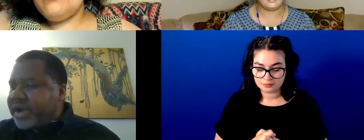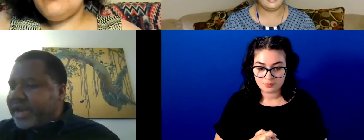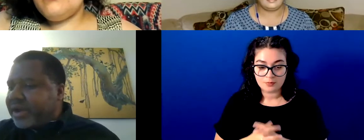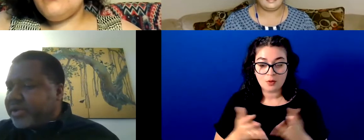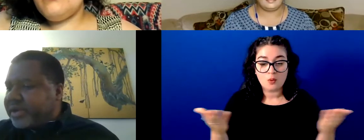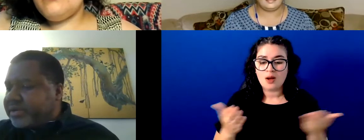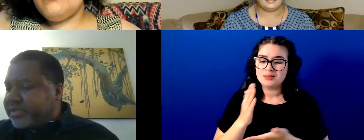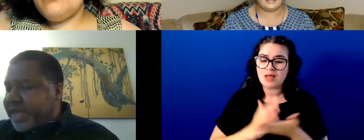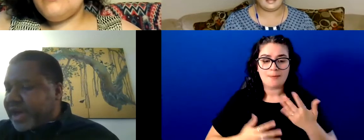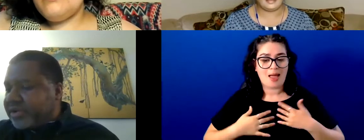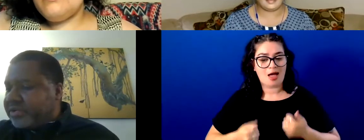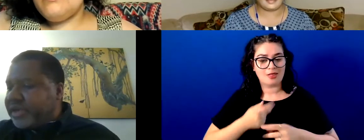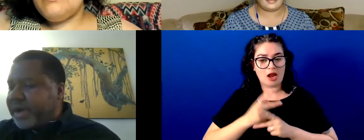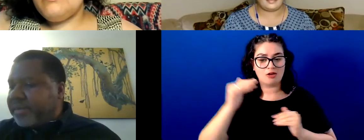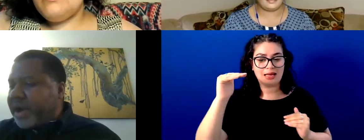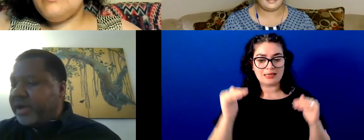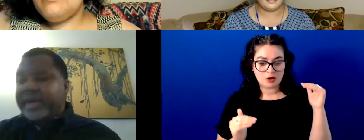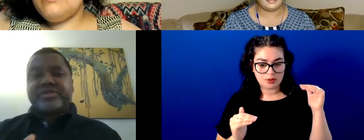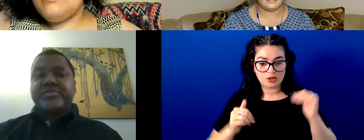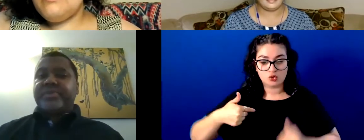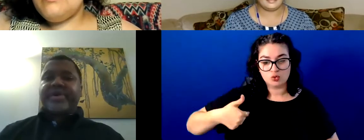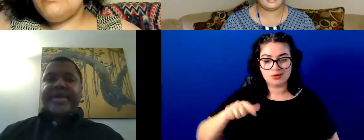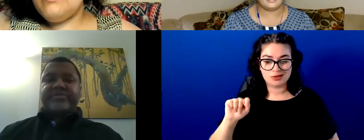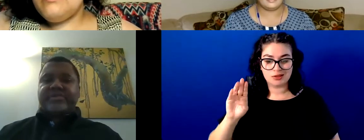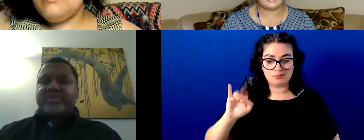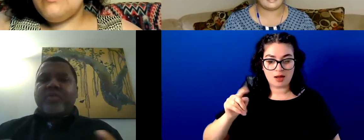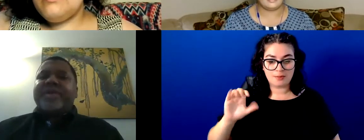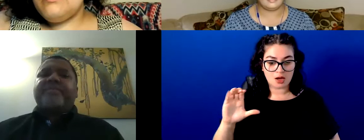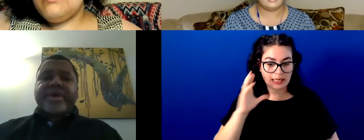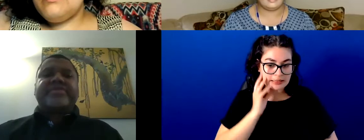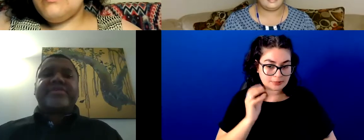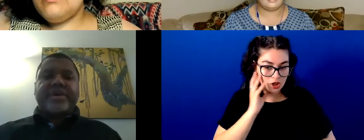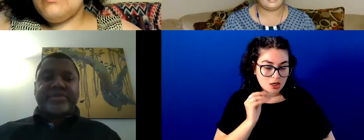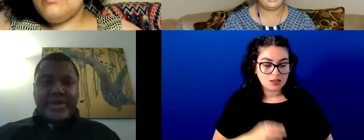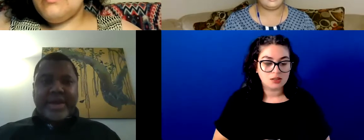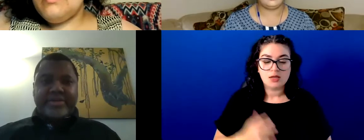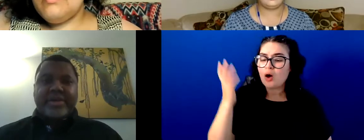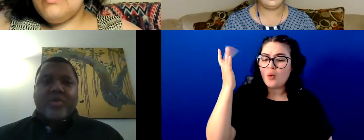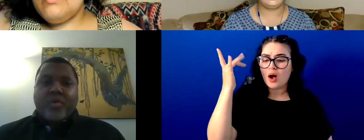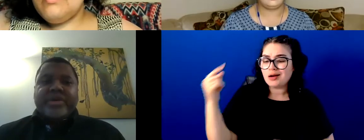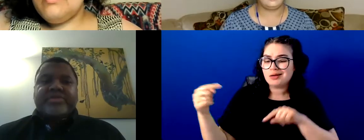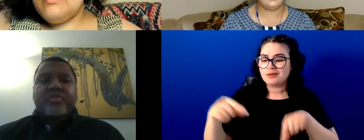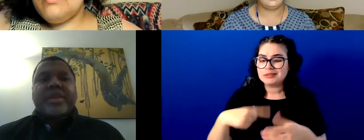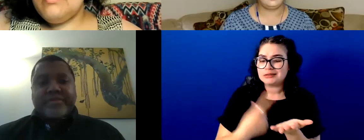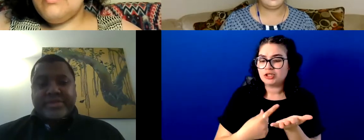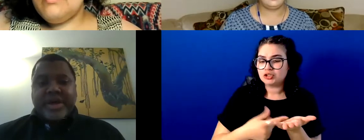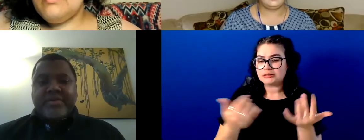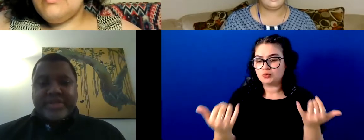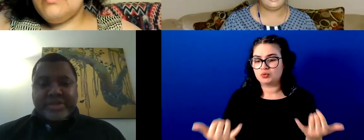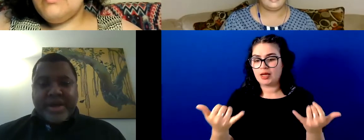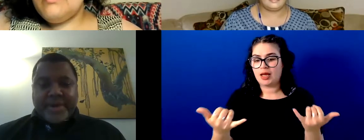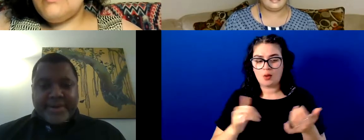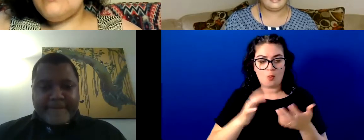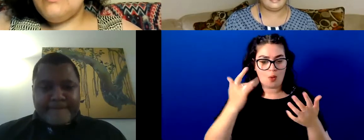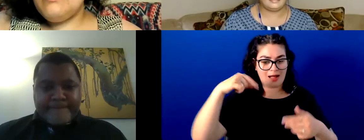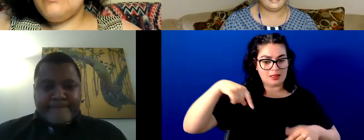healthcare inequities that QTBIPOC experiences? So what brings us here tonight? What is the relevance